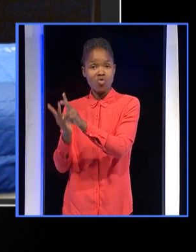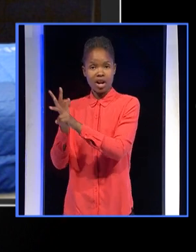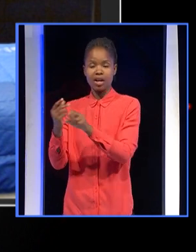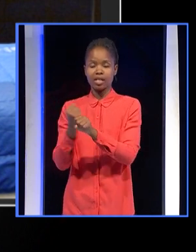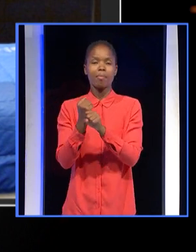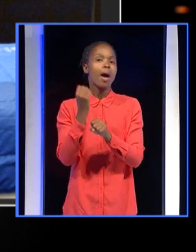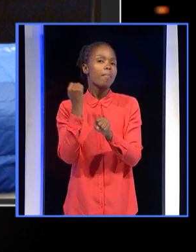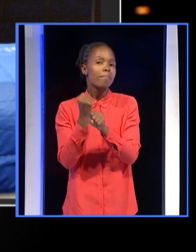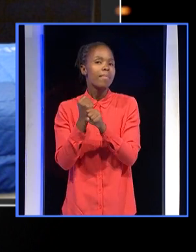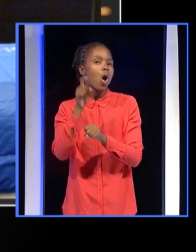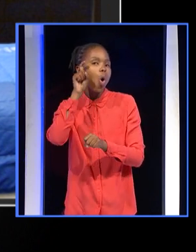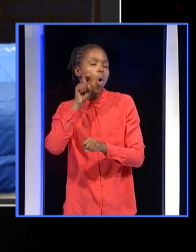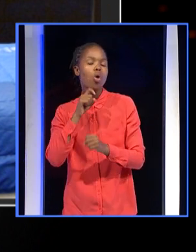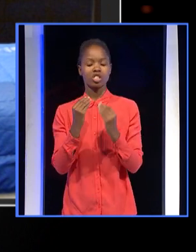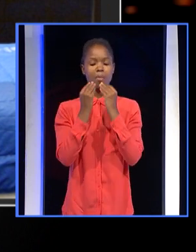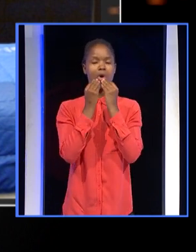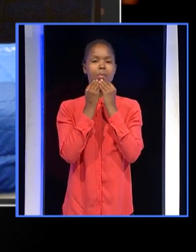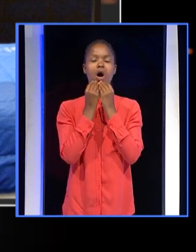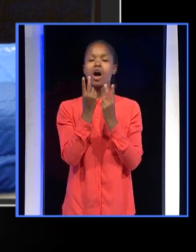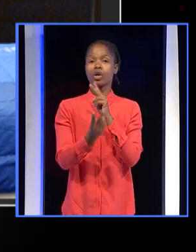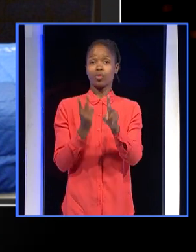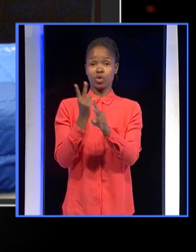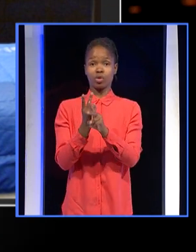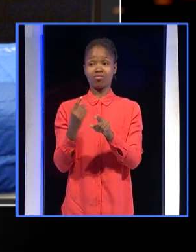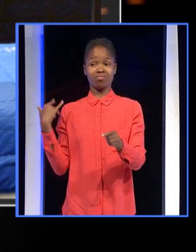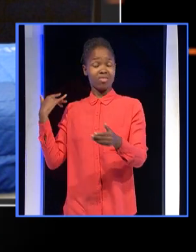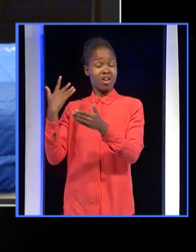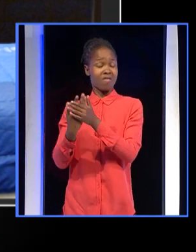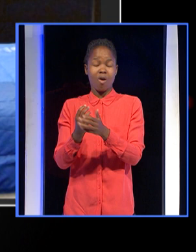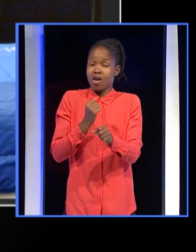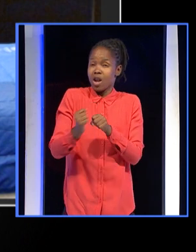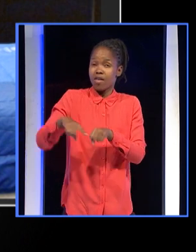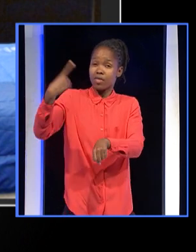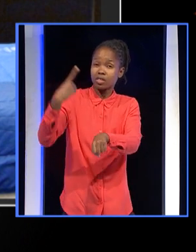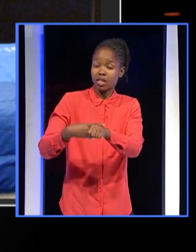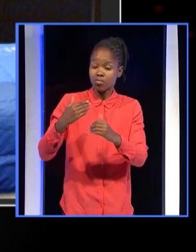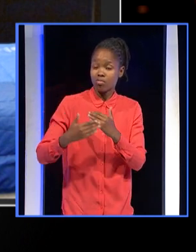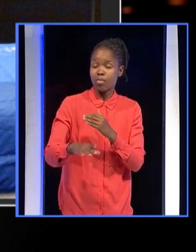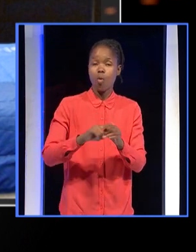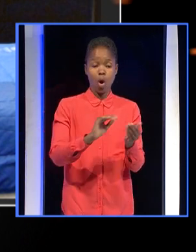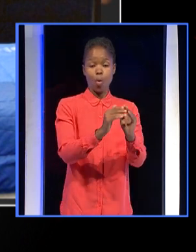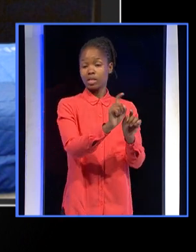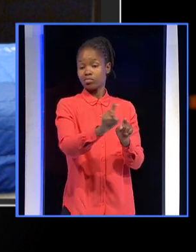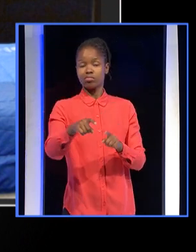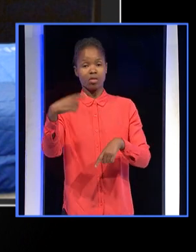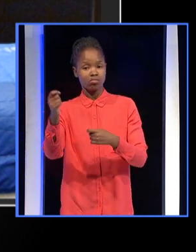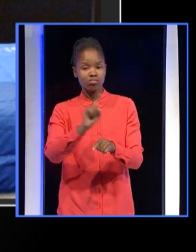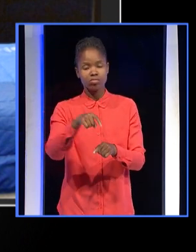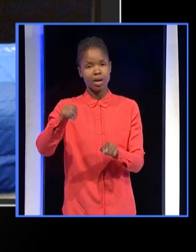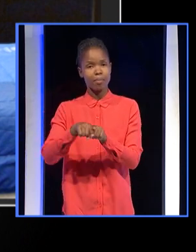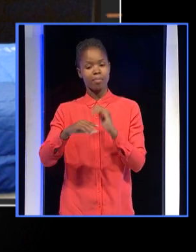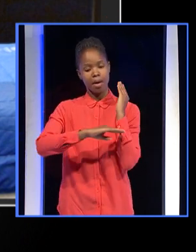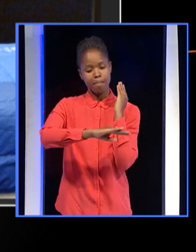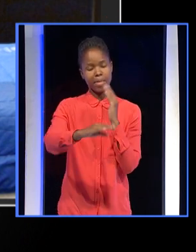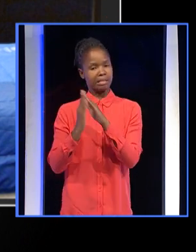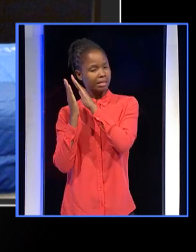new plastic products. This will be the first time in Olympic and Paralympic history that all of the villages' beds and bedding are made